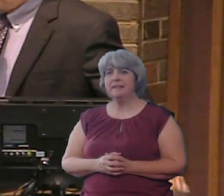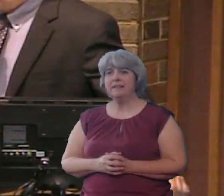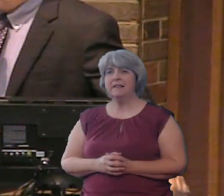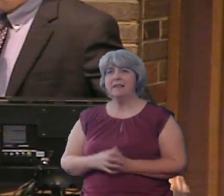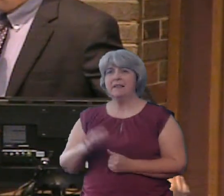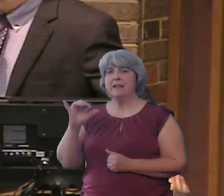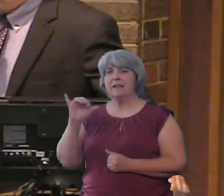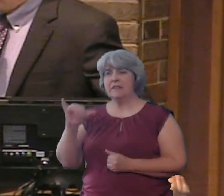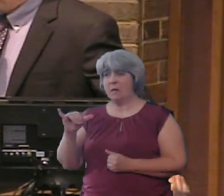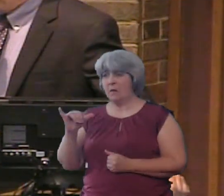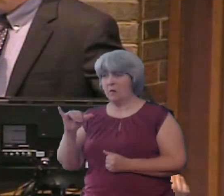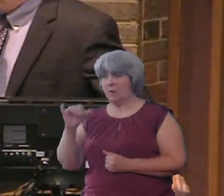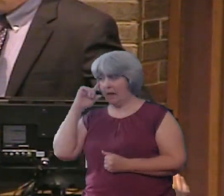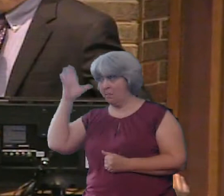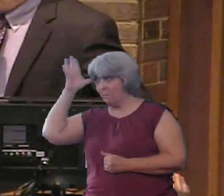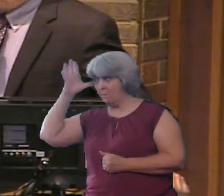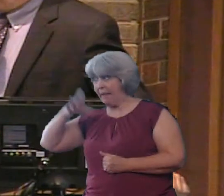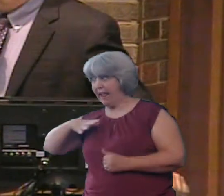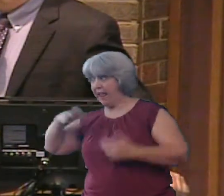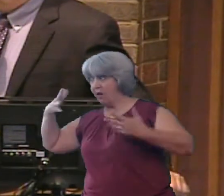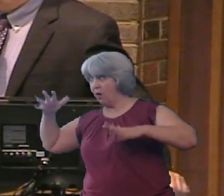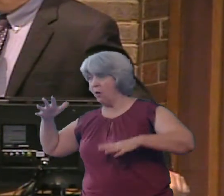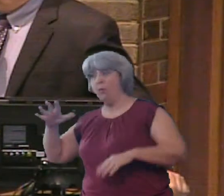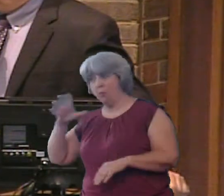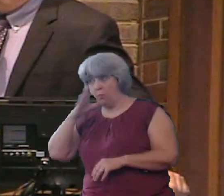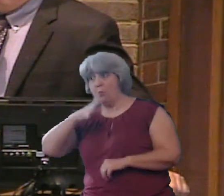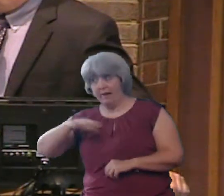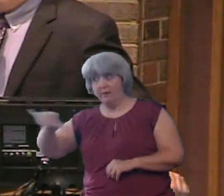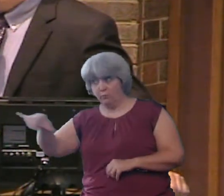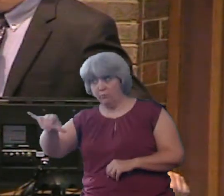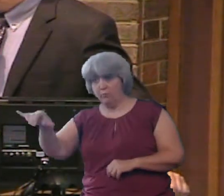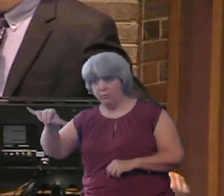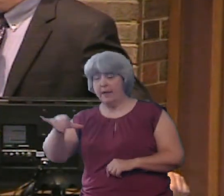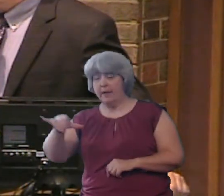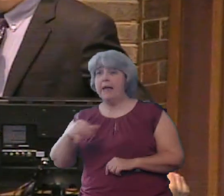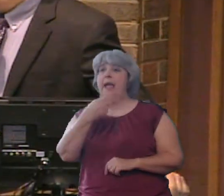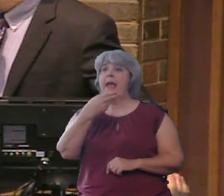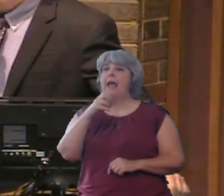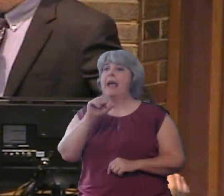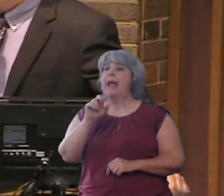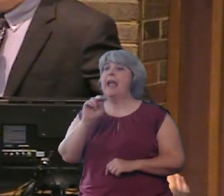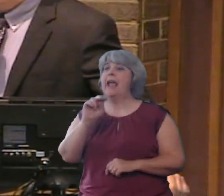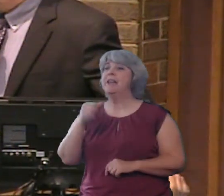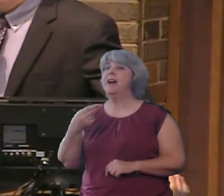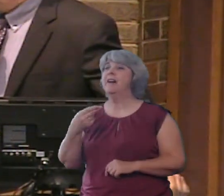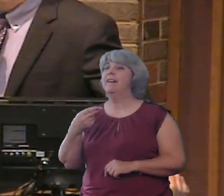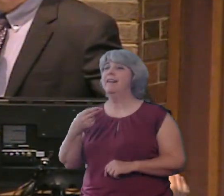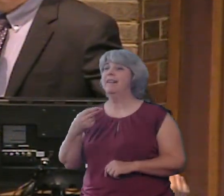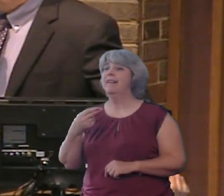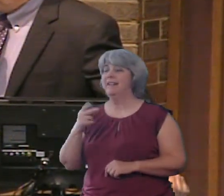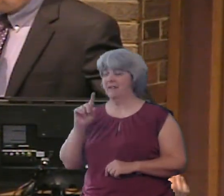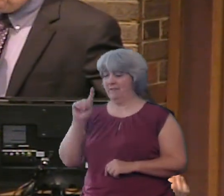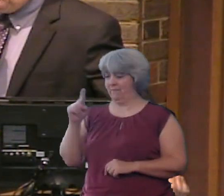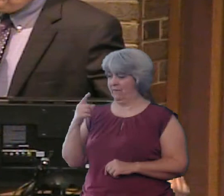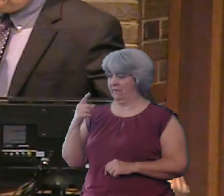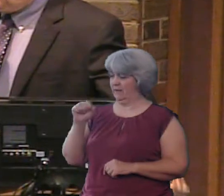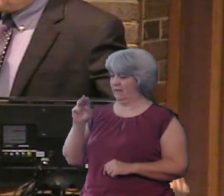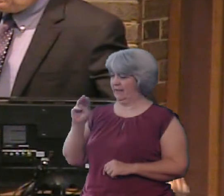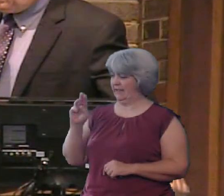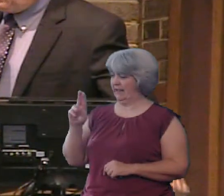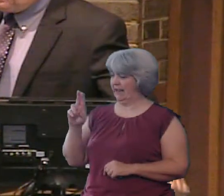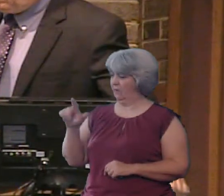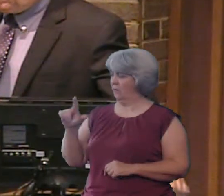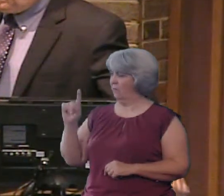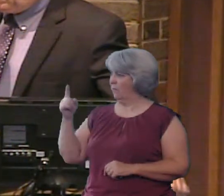I think of the women too. Of Hannah, who we meet in 1 Samuel chapters 1 and 2. A woman